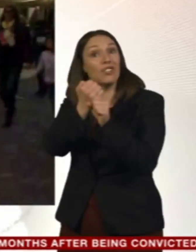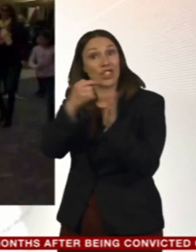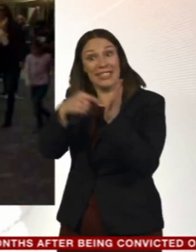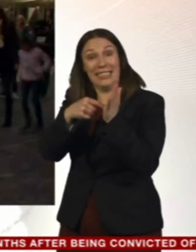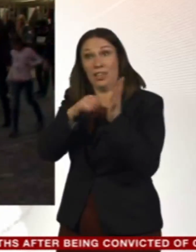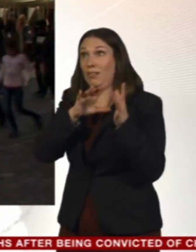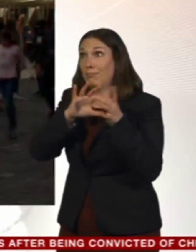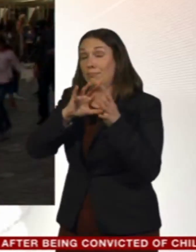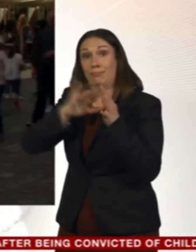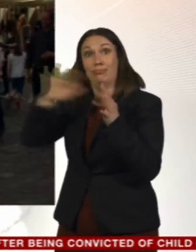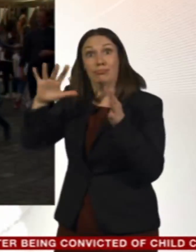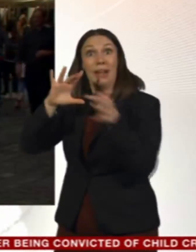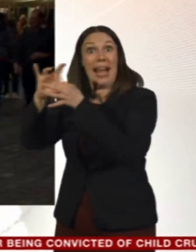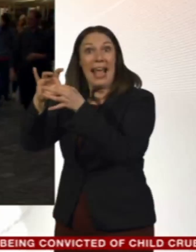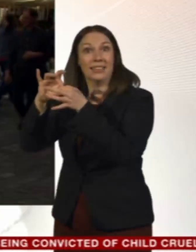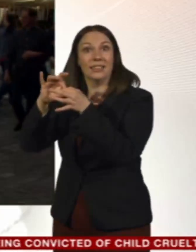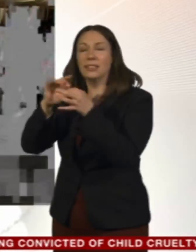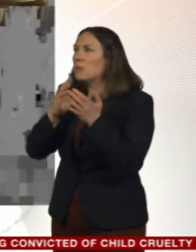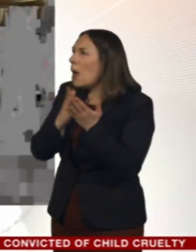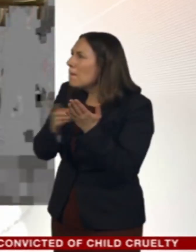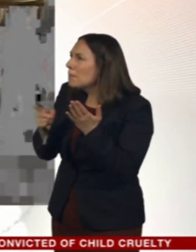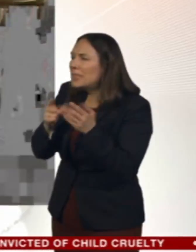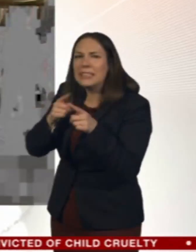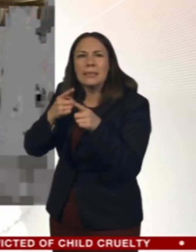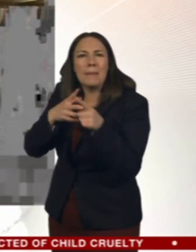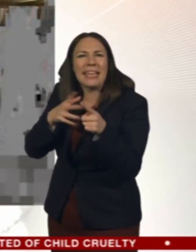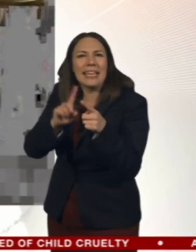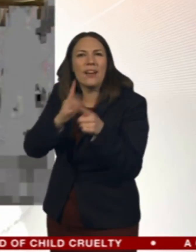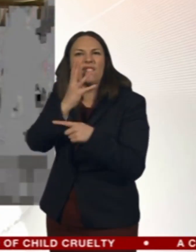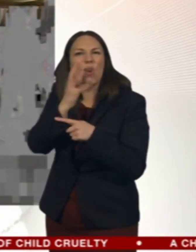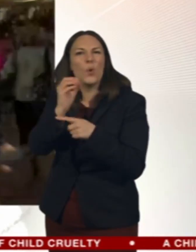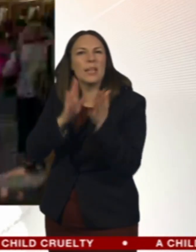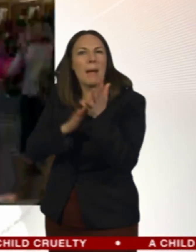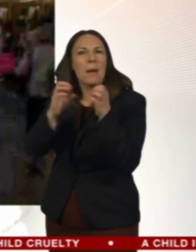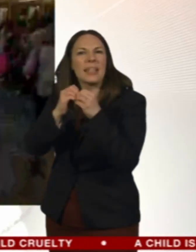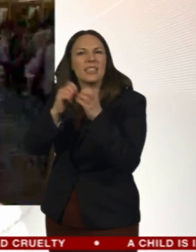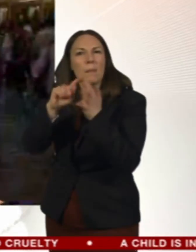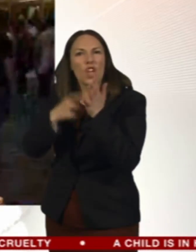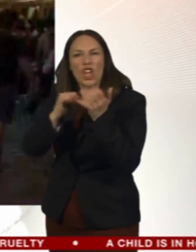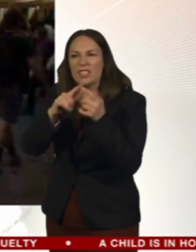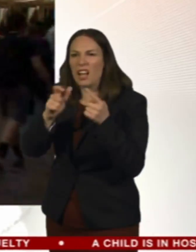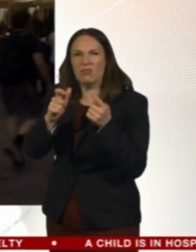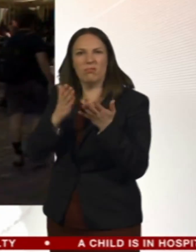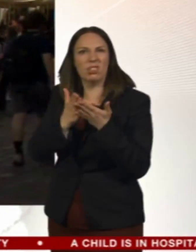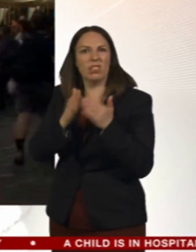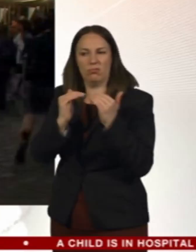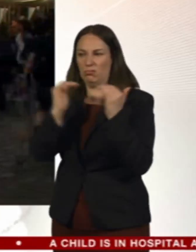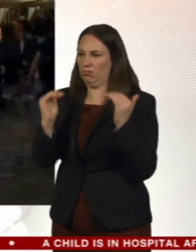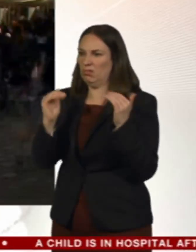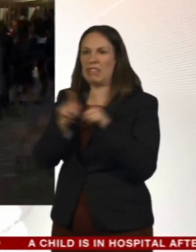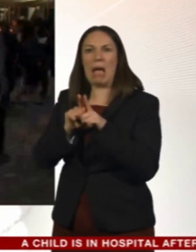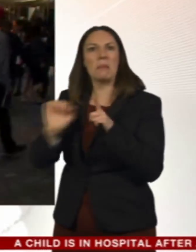centre of London, and we're actually only getting a speed of 40 megabits per second. Now that's the equivalent of what you would get off your